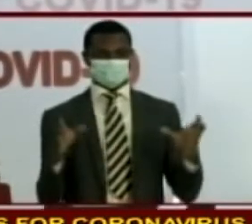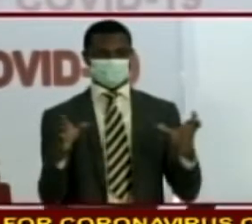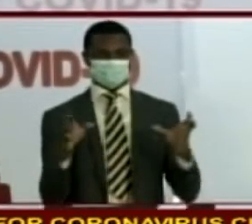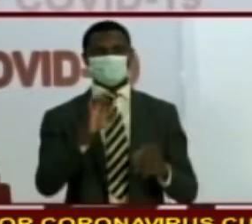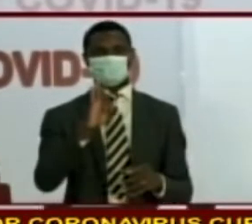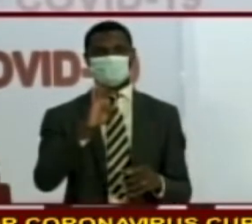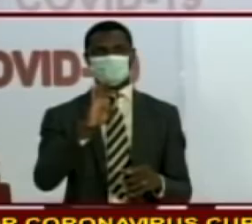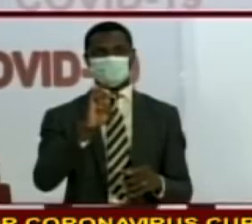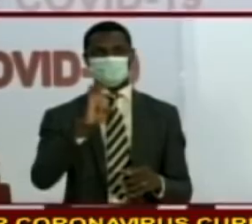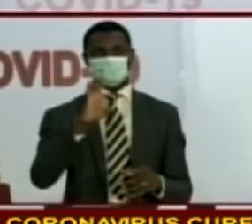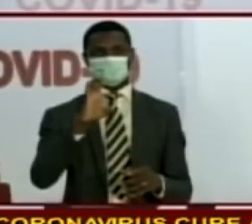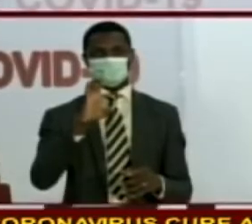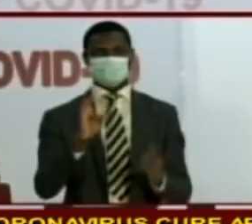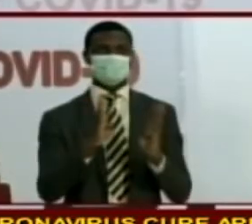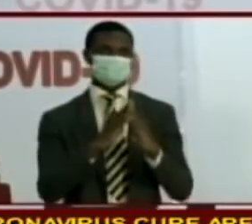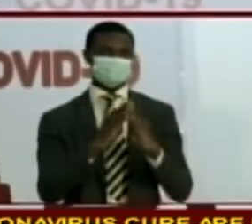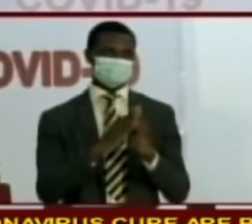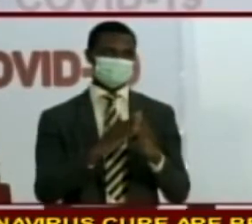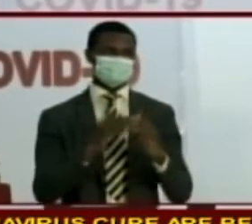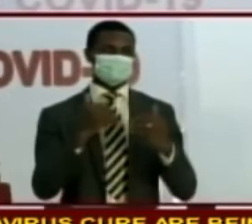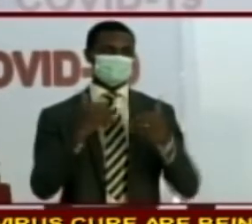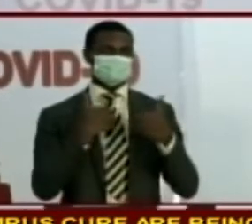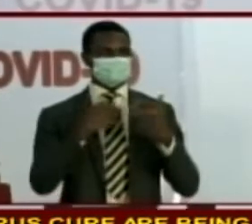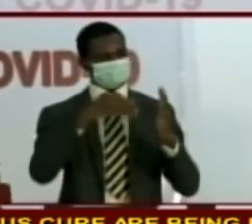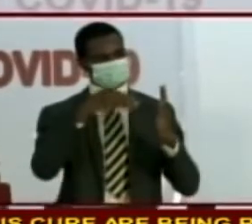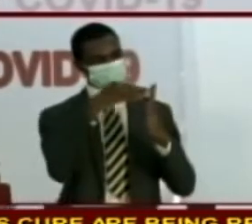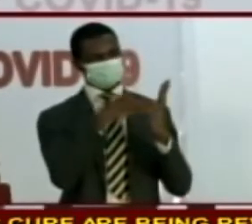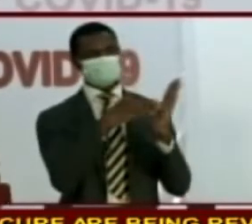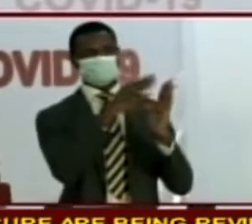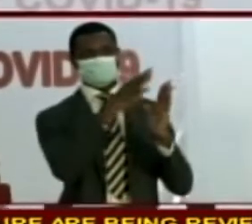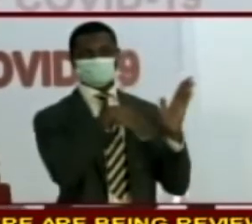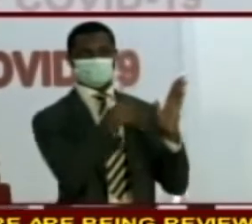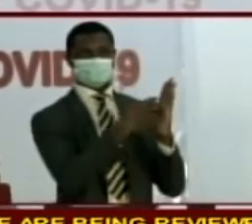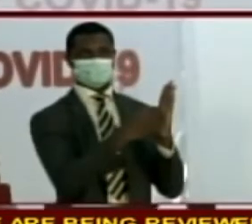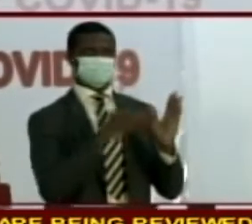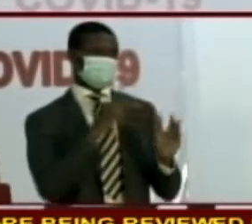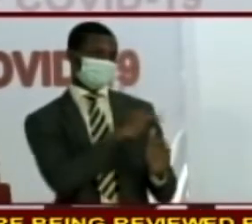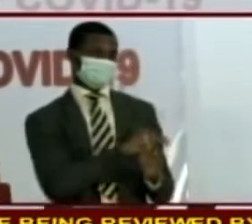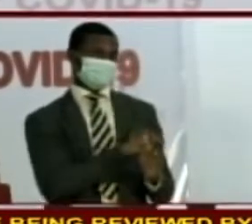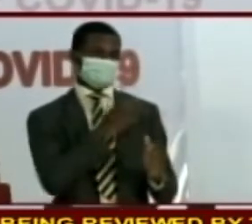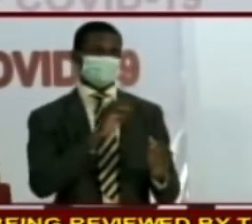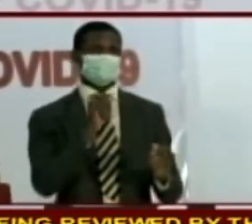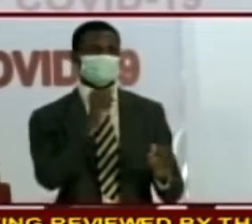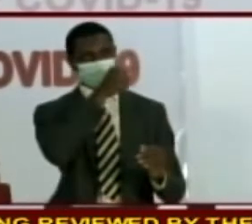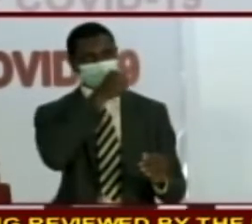was taken. A memo was presented by the Minister of Agriculture and Rural Development,